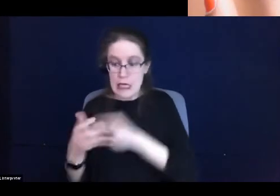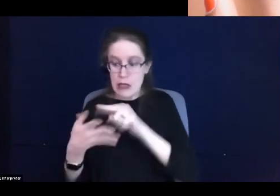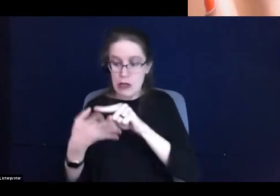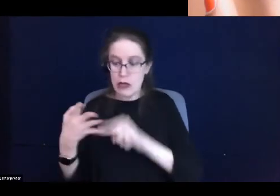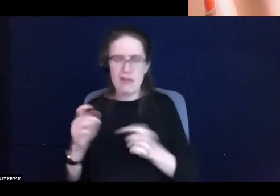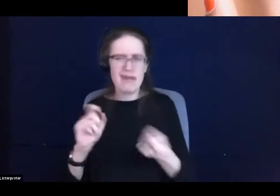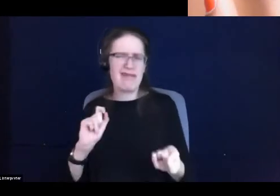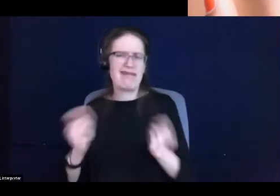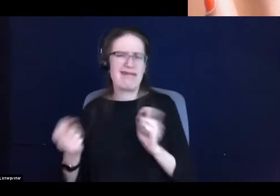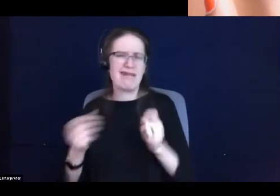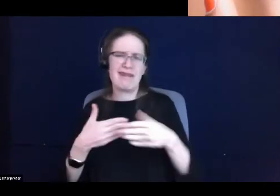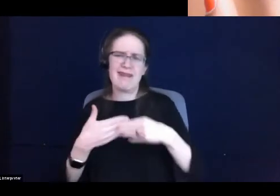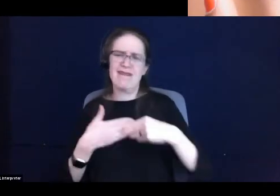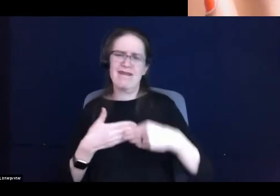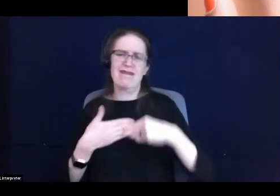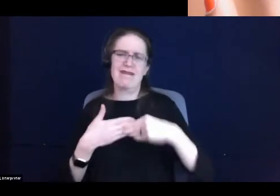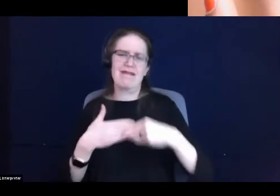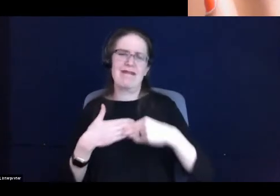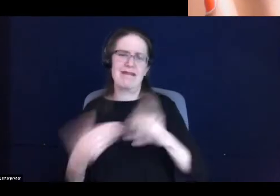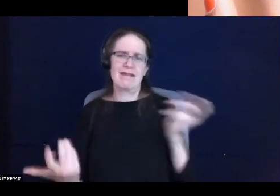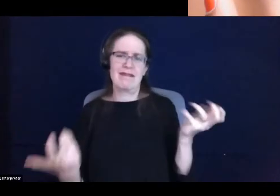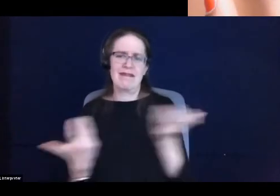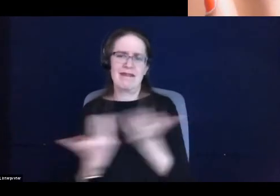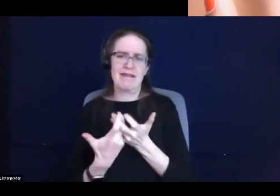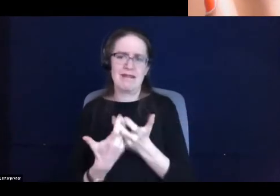as needed to for survivors.